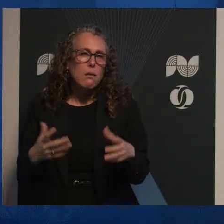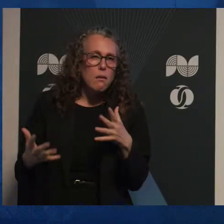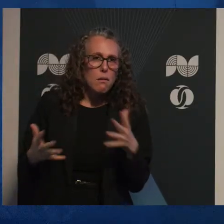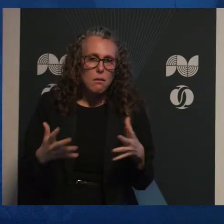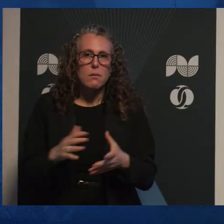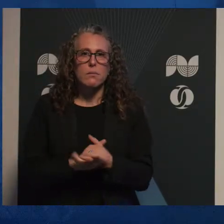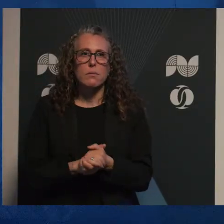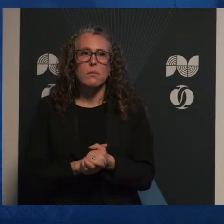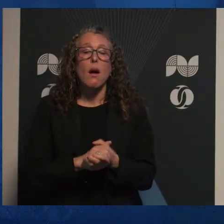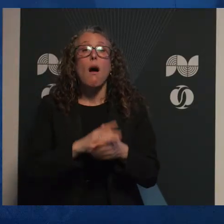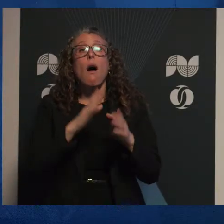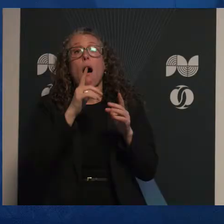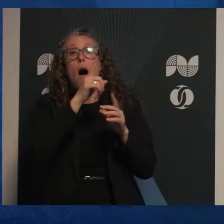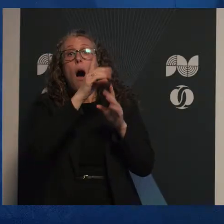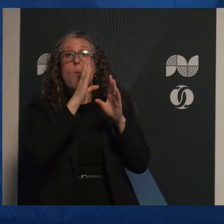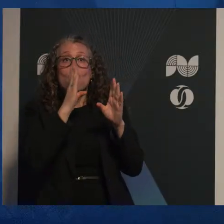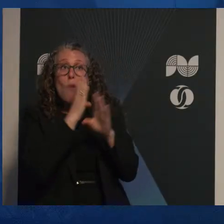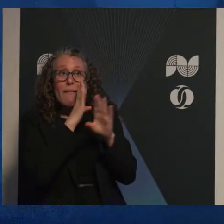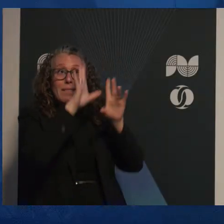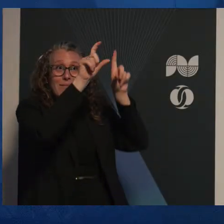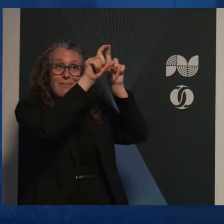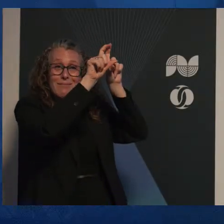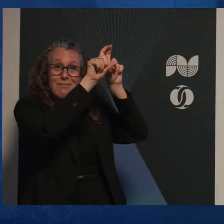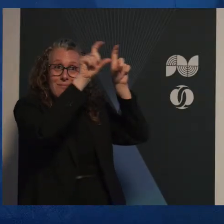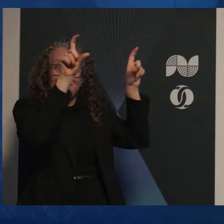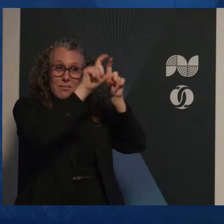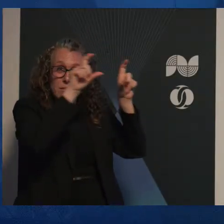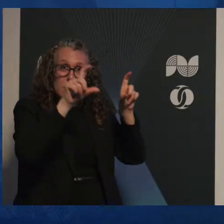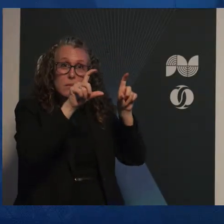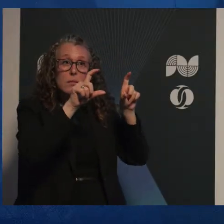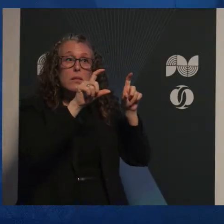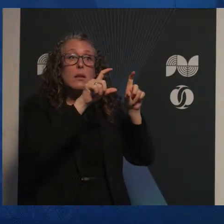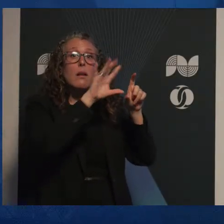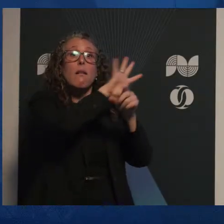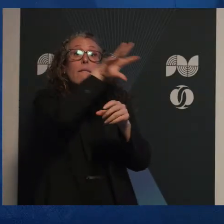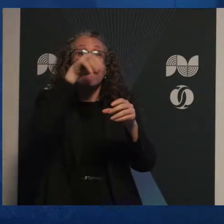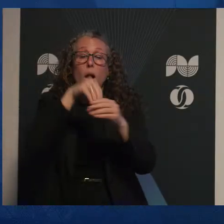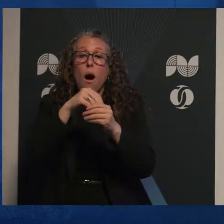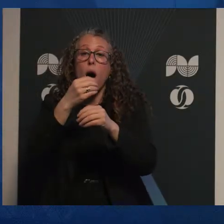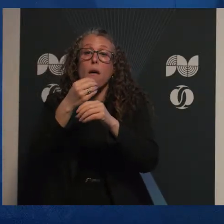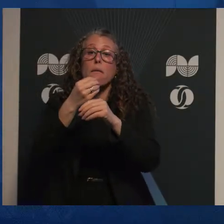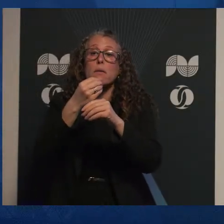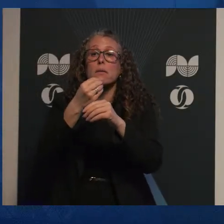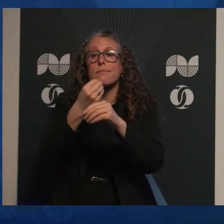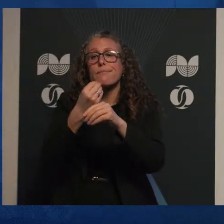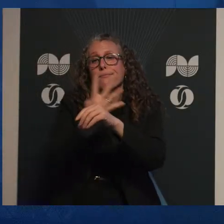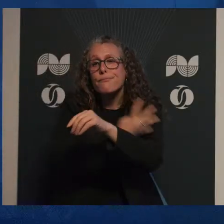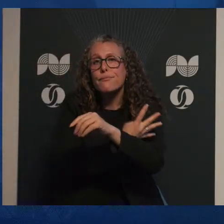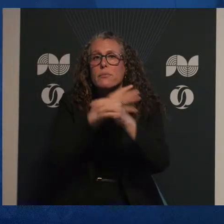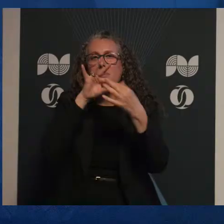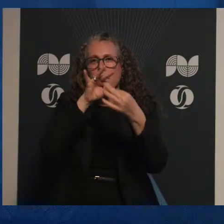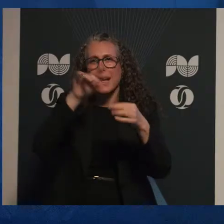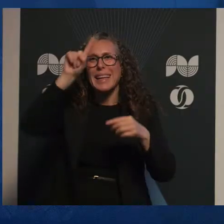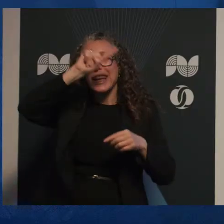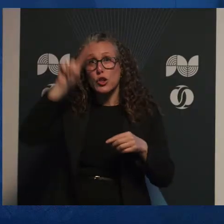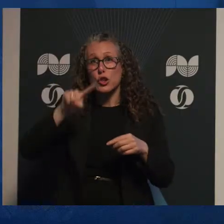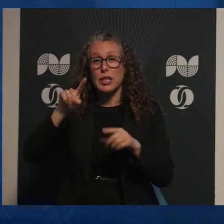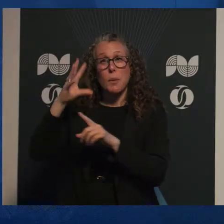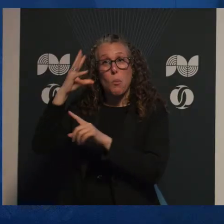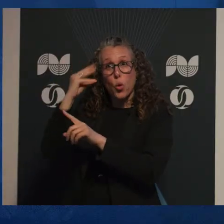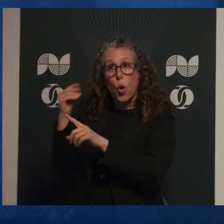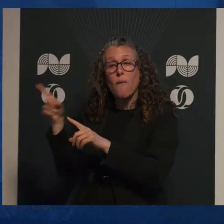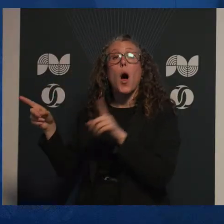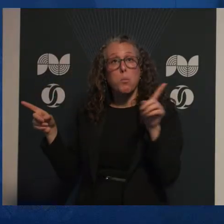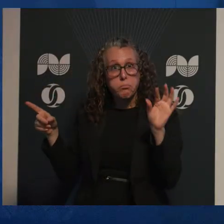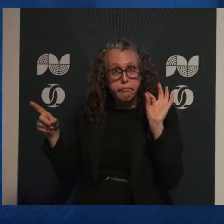of the private sector in terms of the efficient delivery of renewable energy in Moldova. The work we are doing